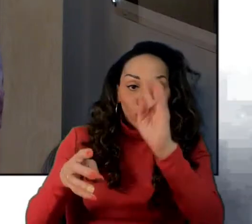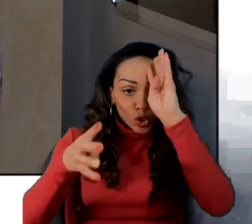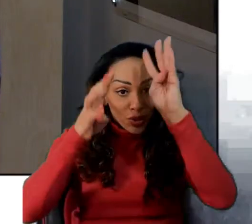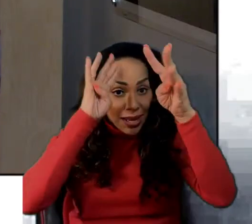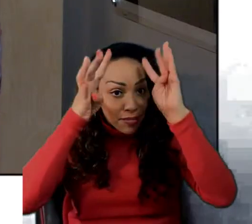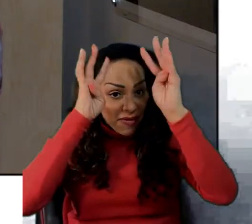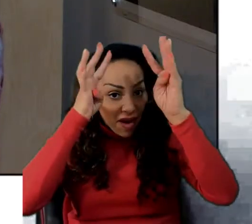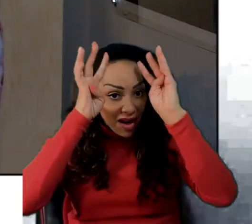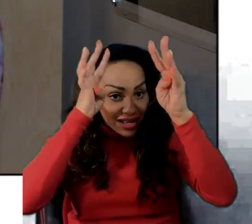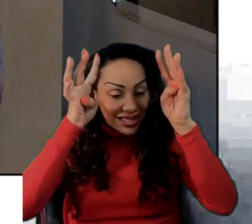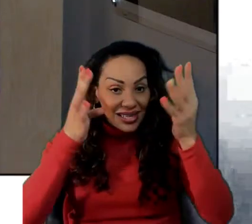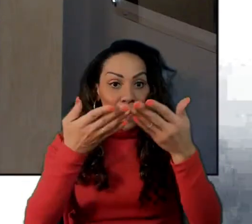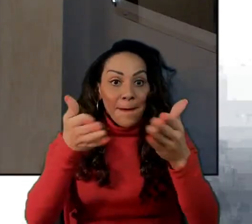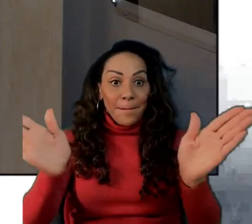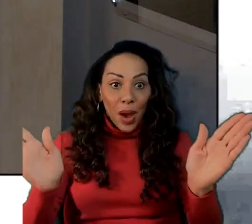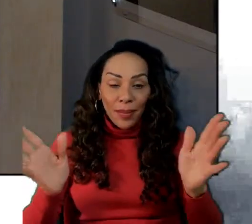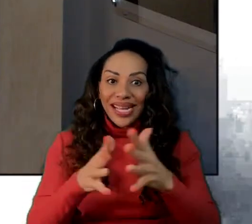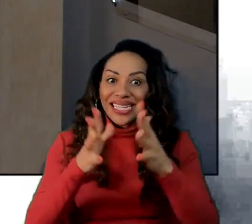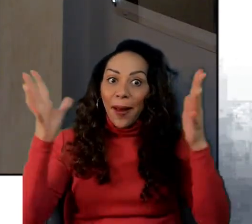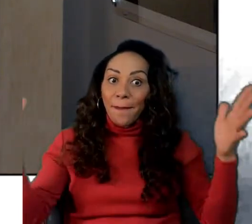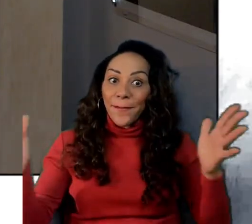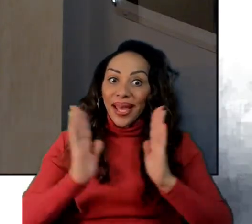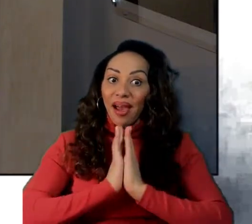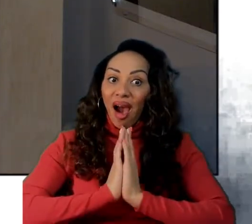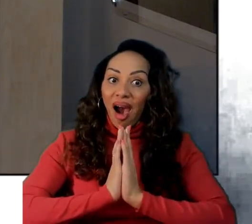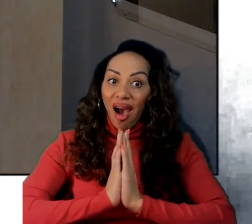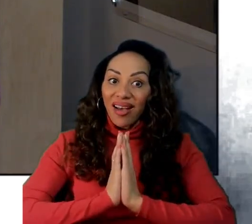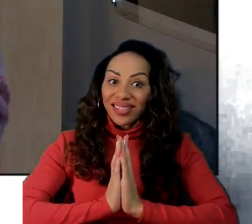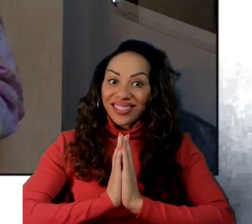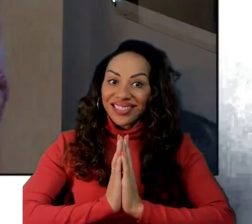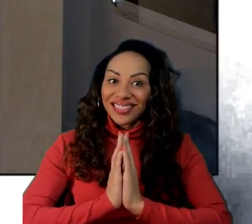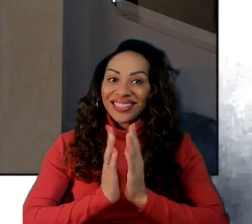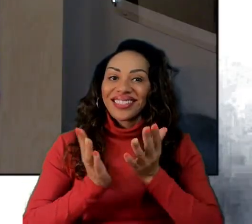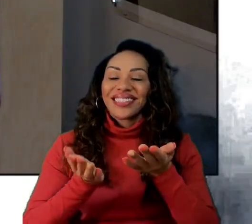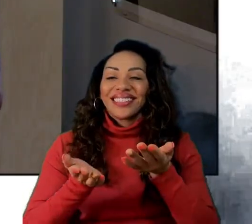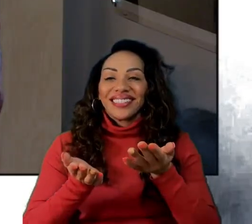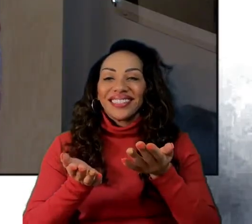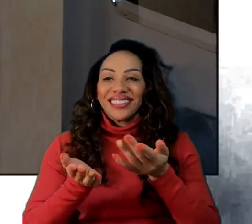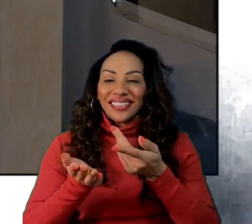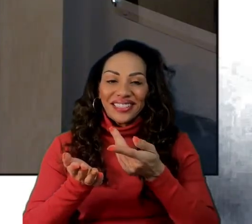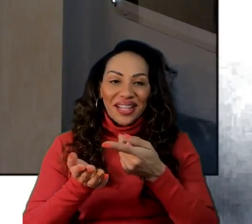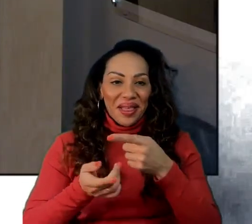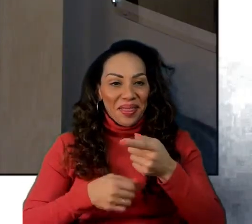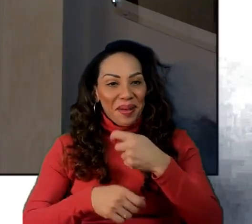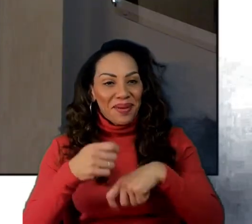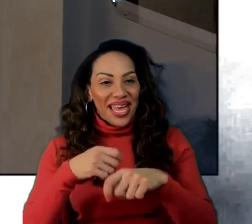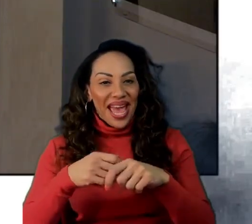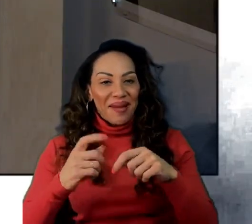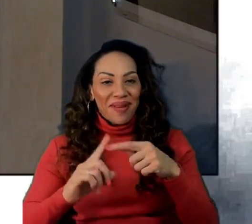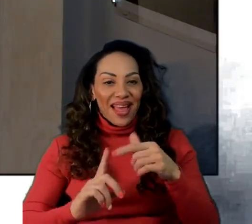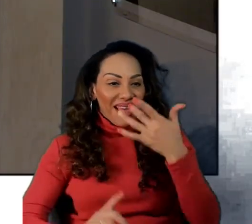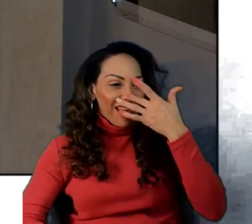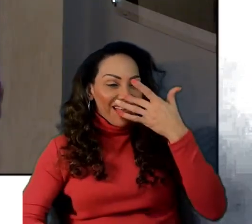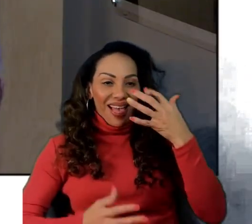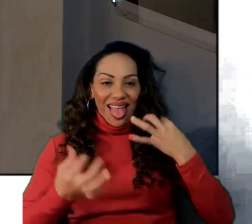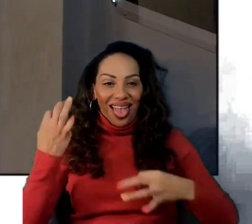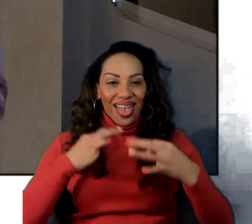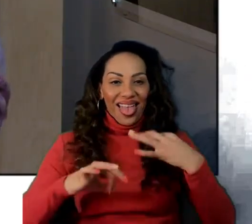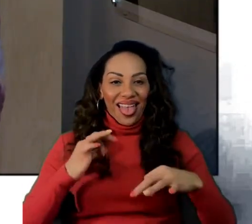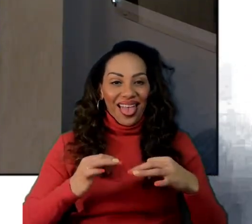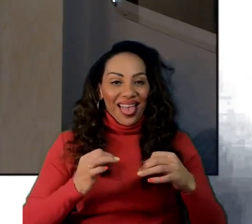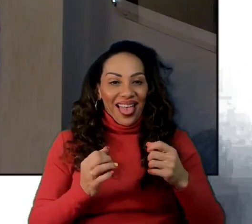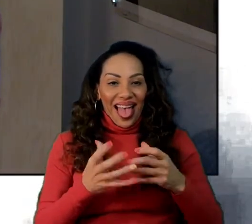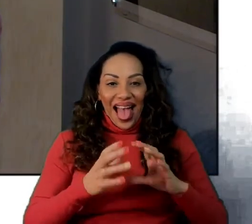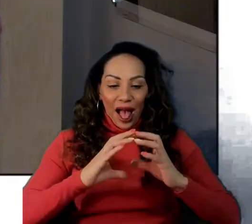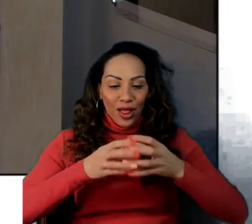ask. And they did an amazing job at becoming algae, discussing with algae. So it was a